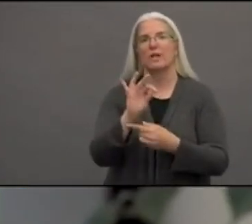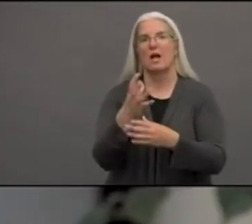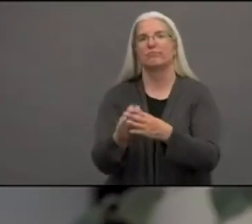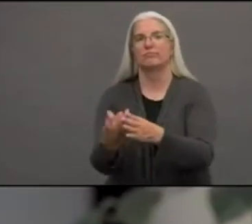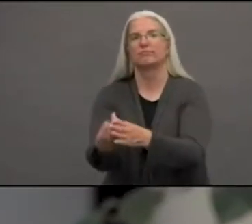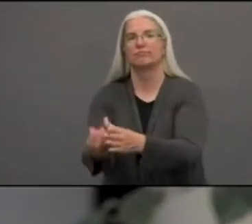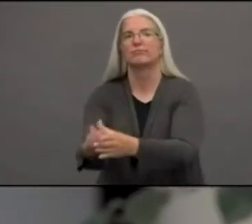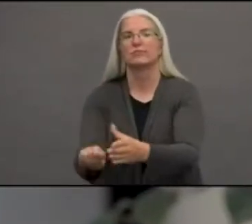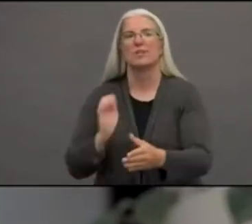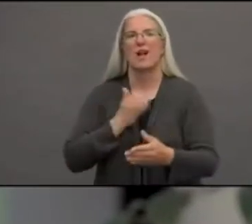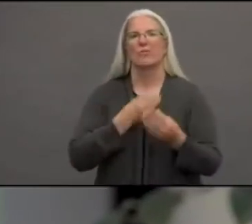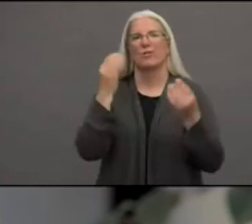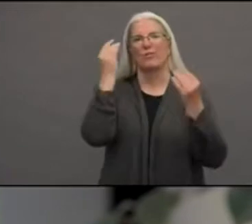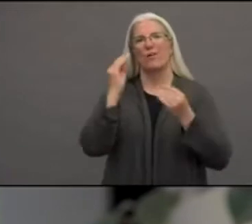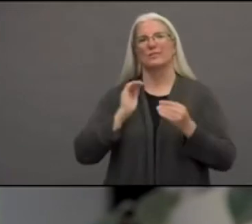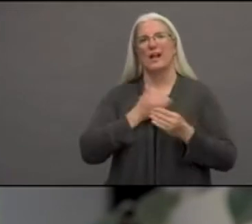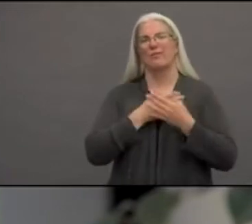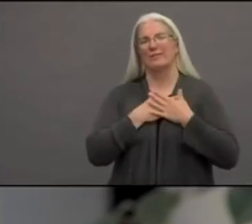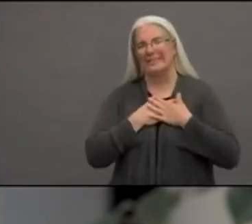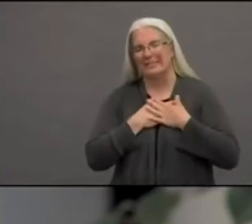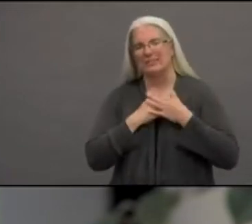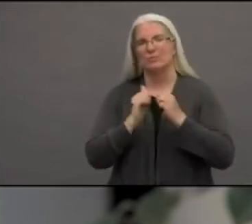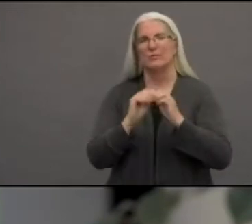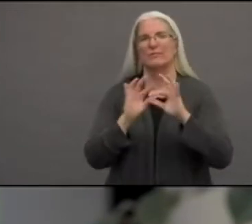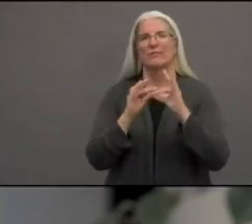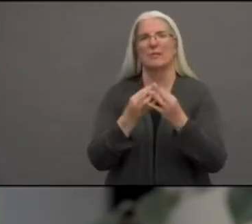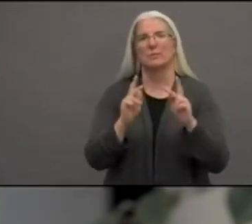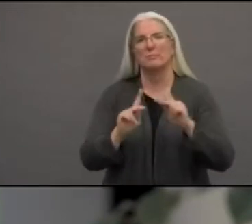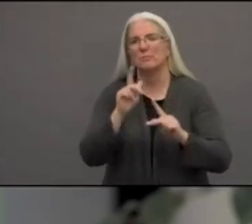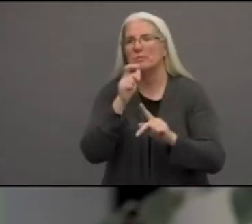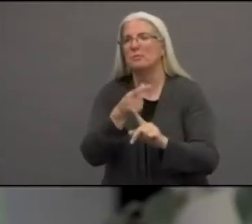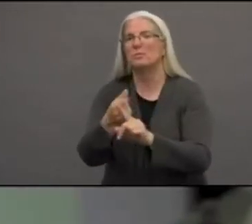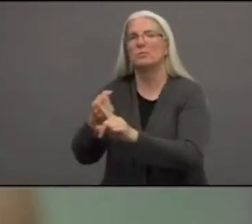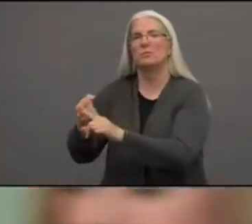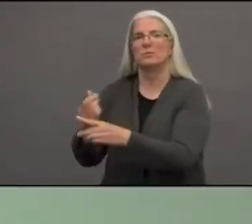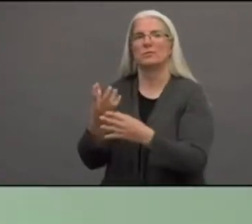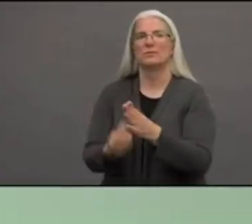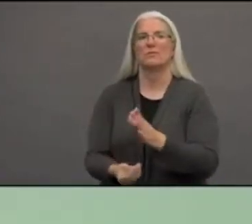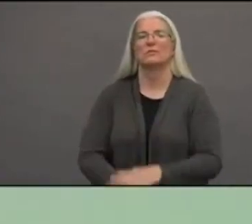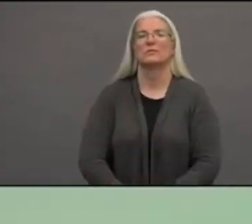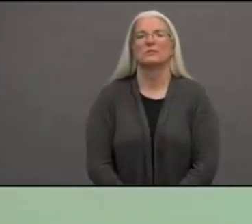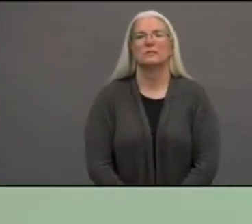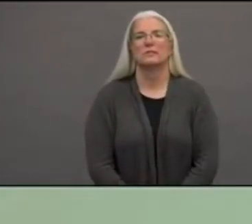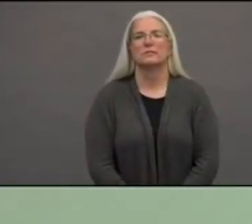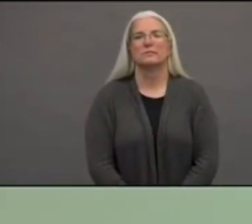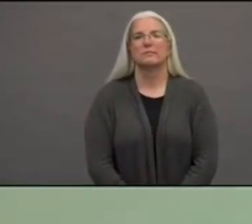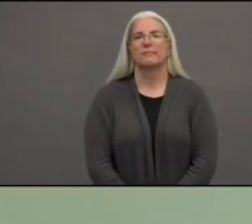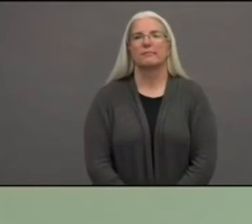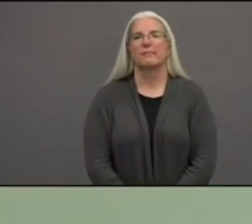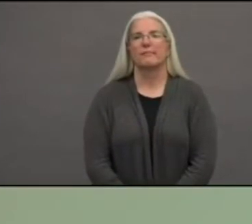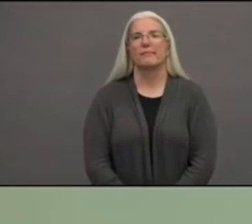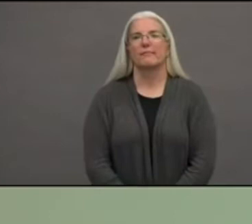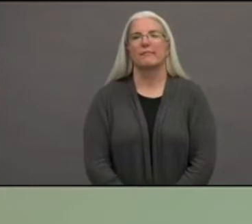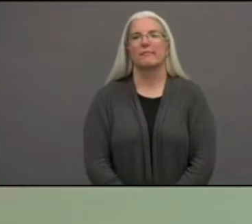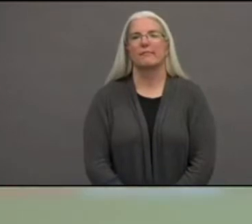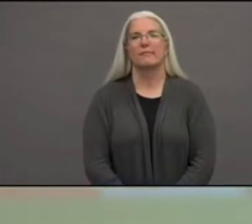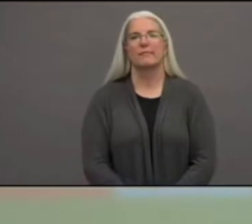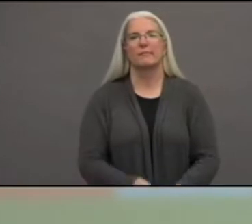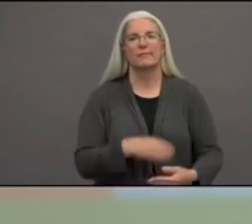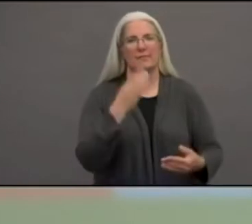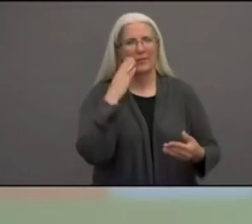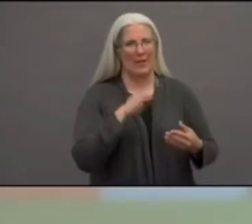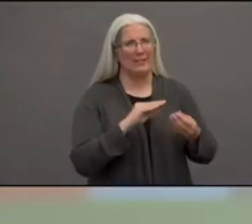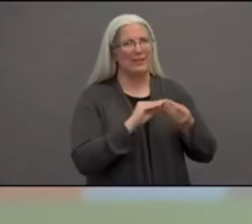families affected by this COVID-19 virus. Abby, those numbers are much higher than what we are used to seeing on our